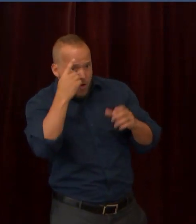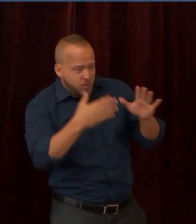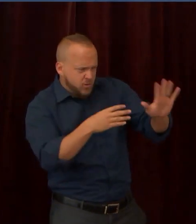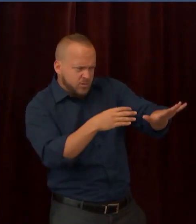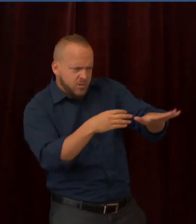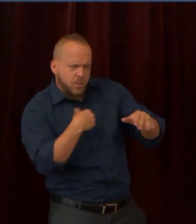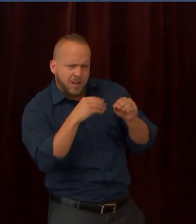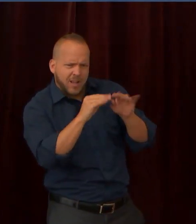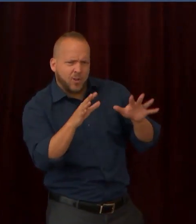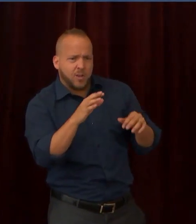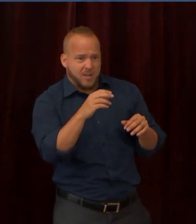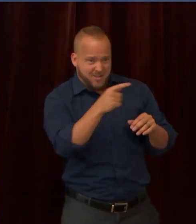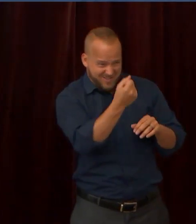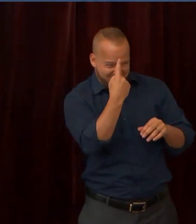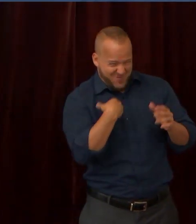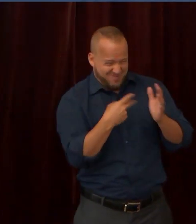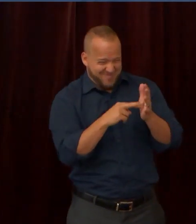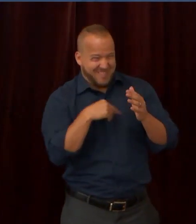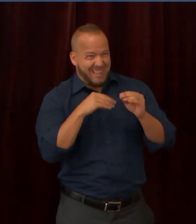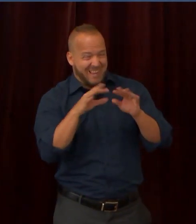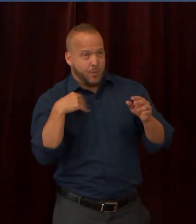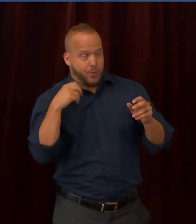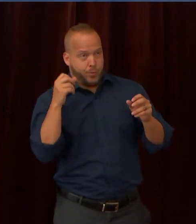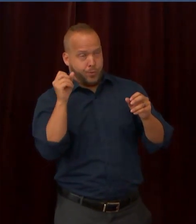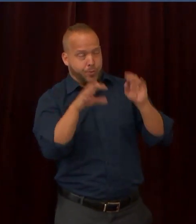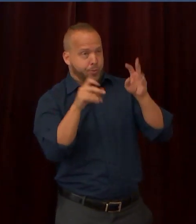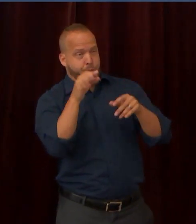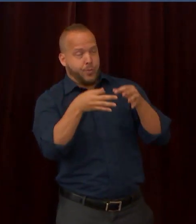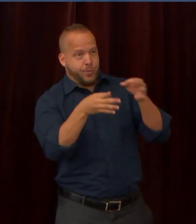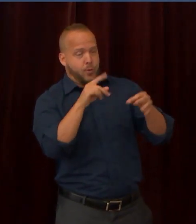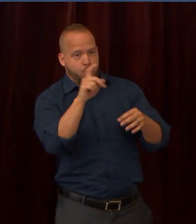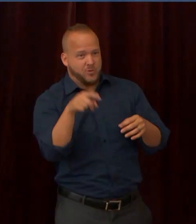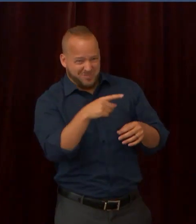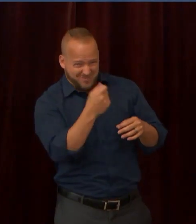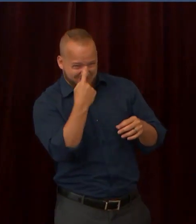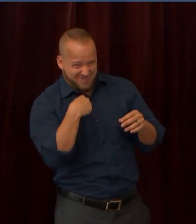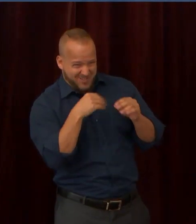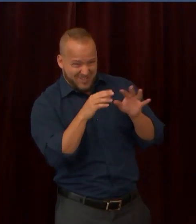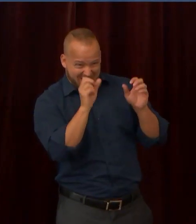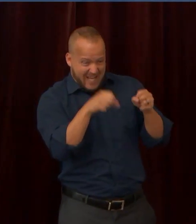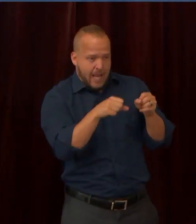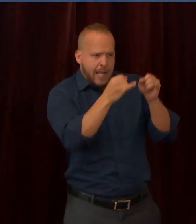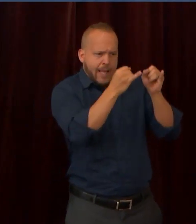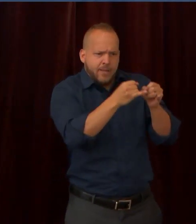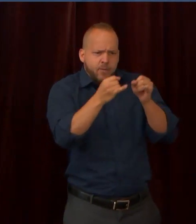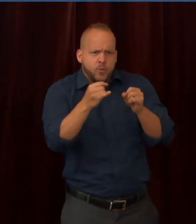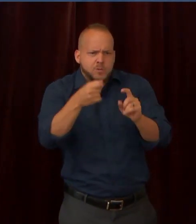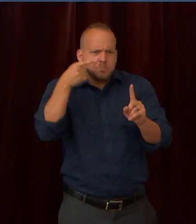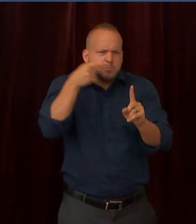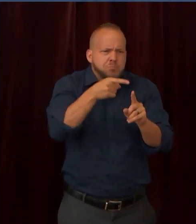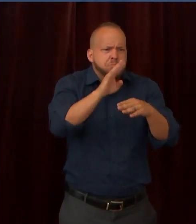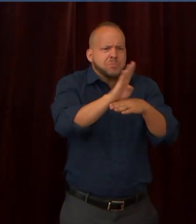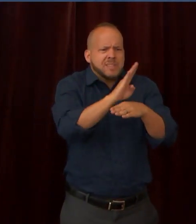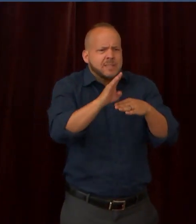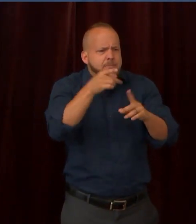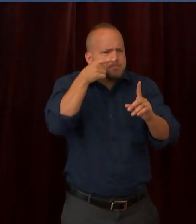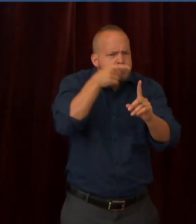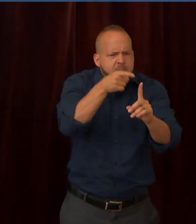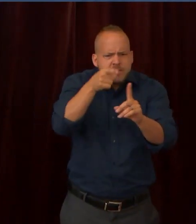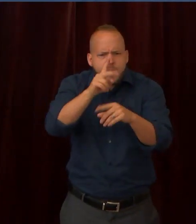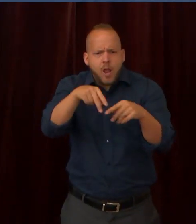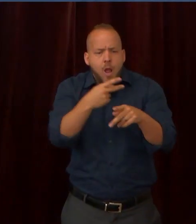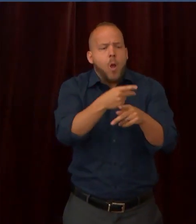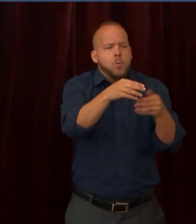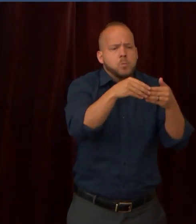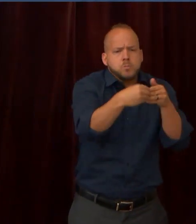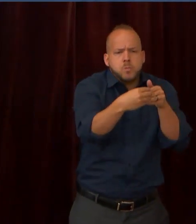individual business? Is that what you're asking about? More like if the counties were to submit a